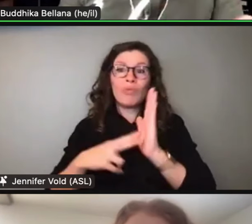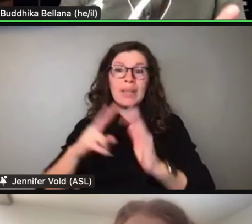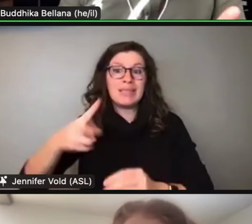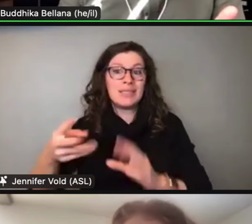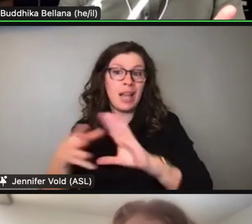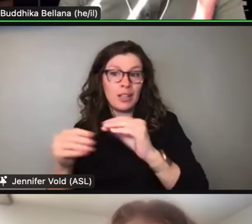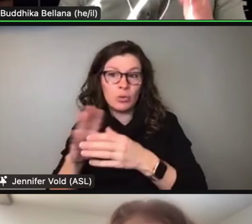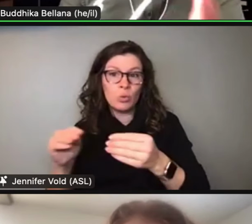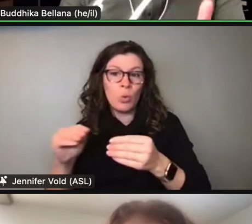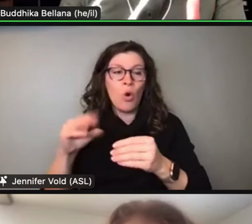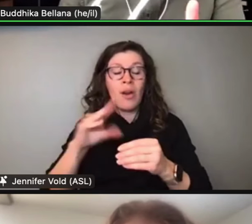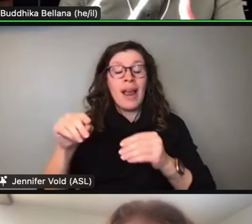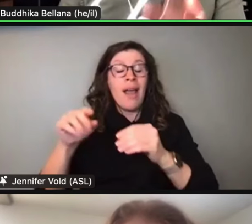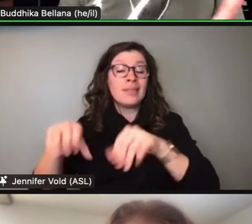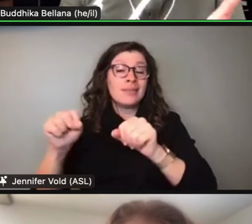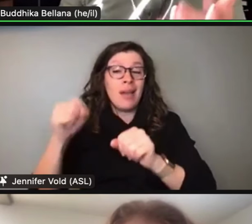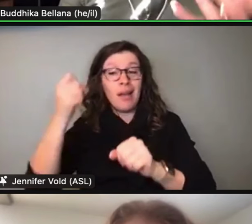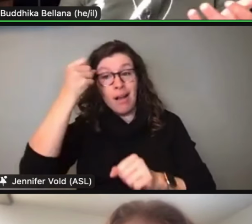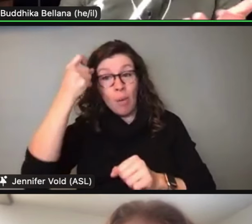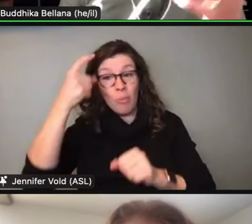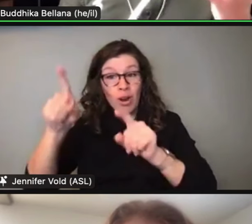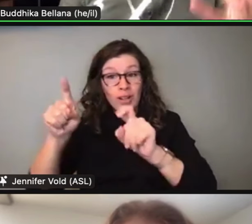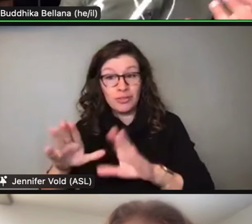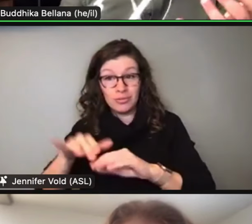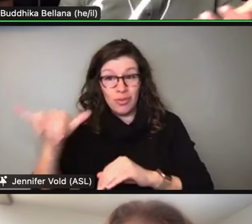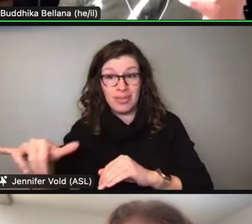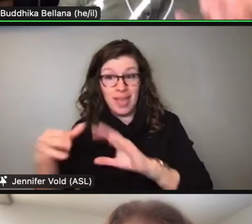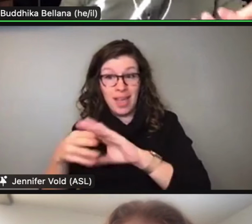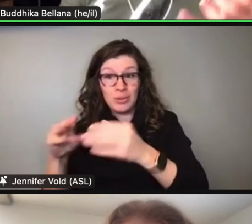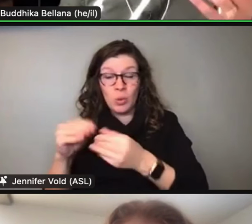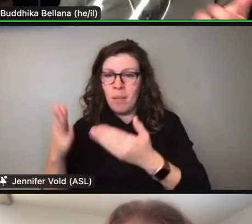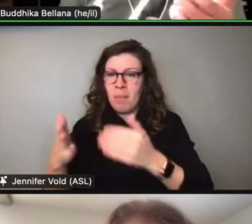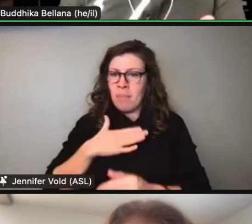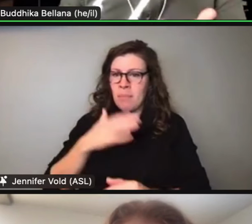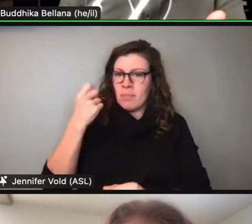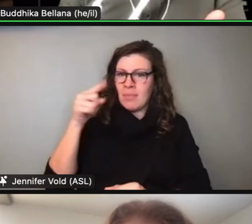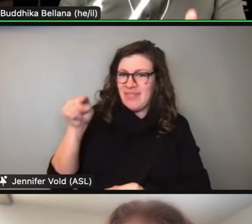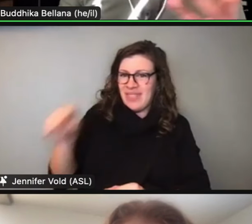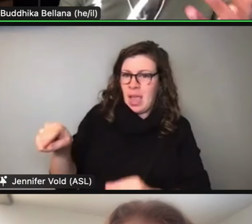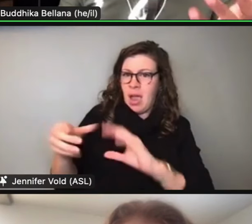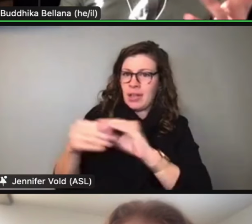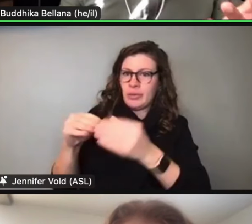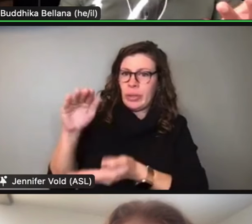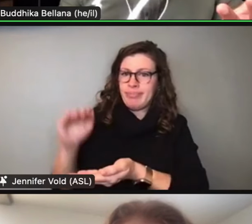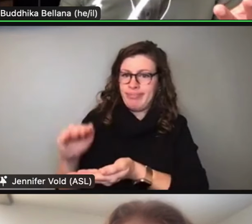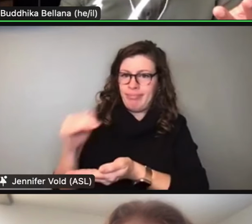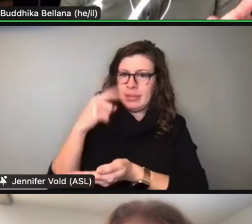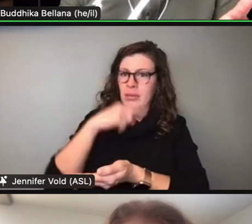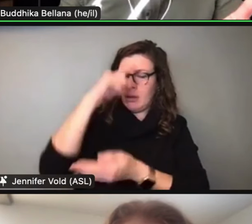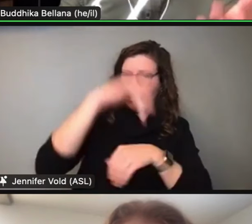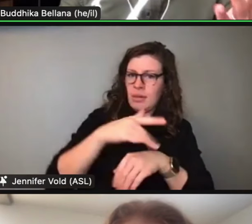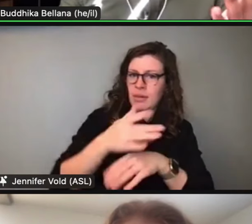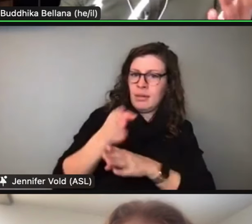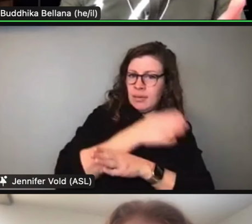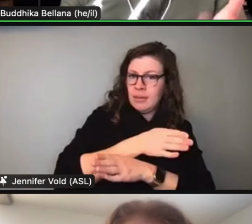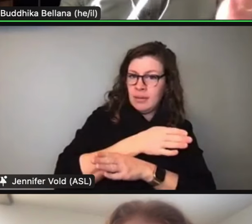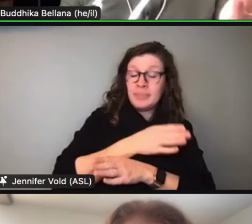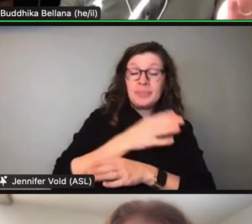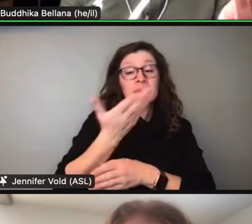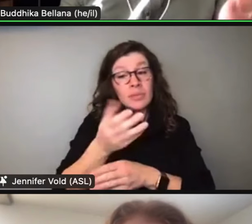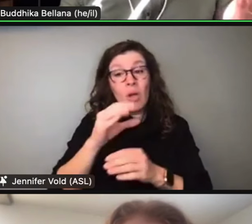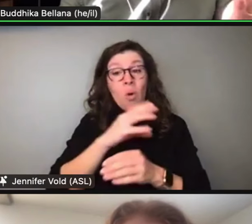a comprehension test on that subsequent story, maybe your memory for that story or understanding of that story will be reduced. But also you might expect that it's possible